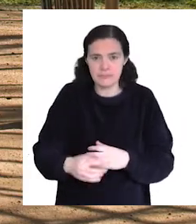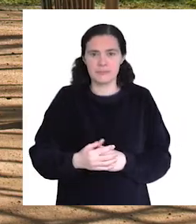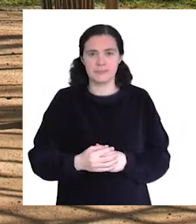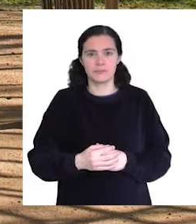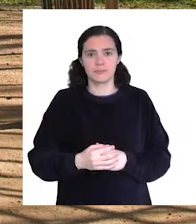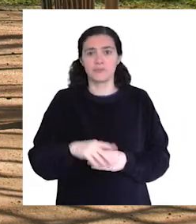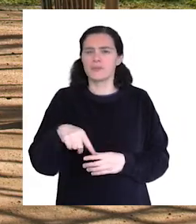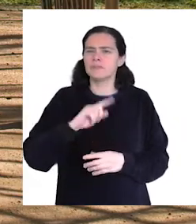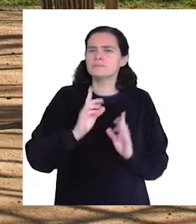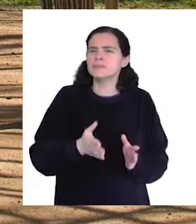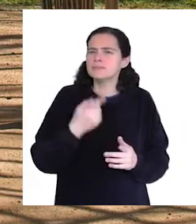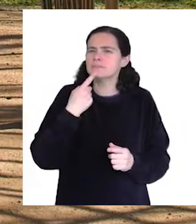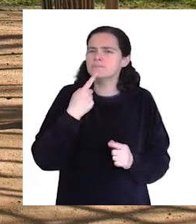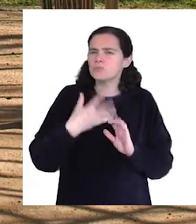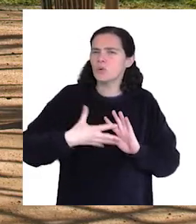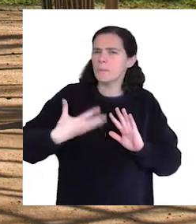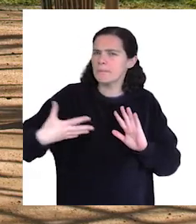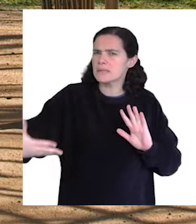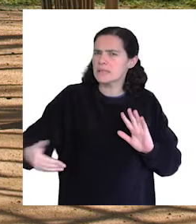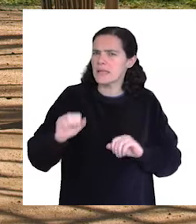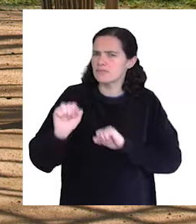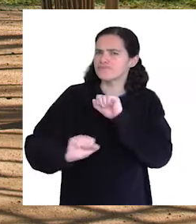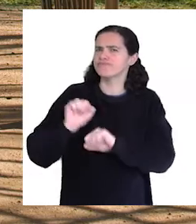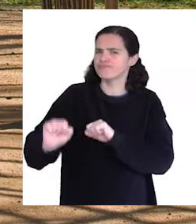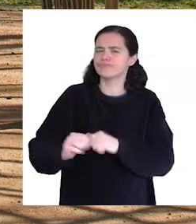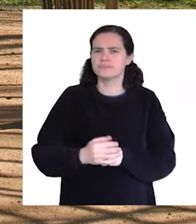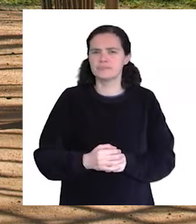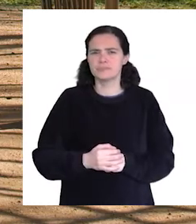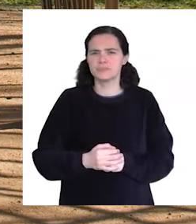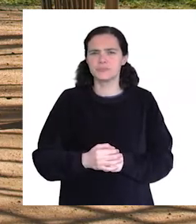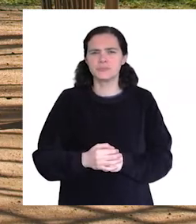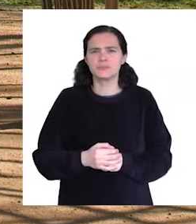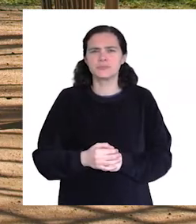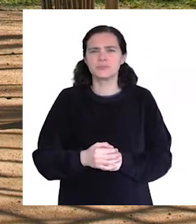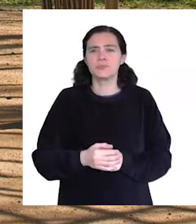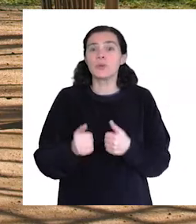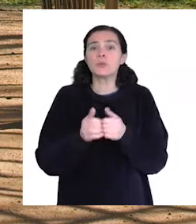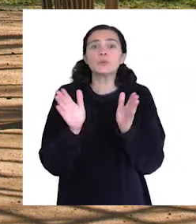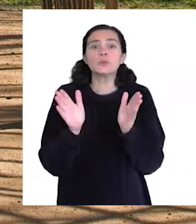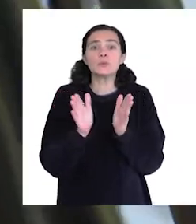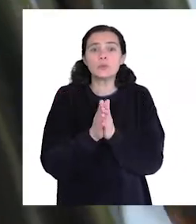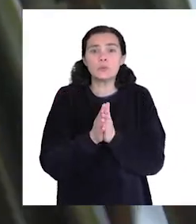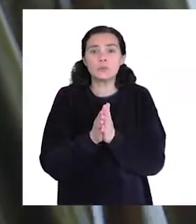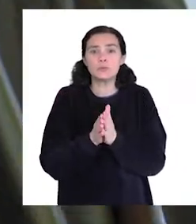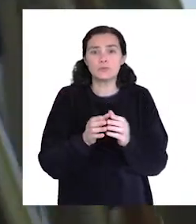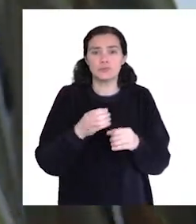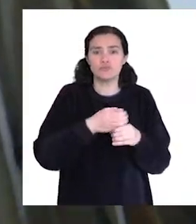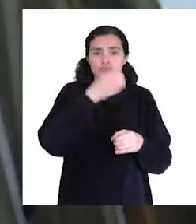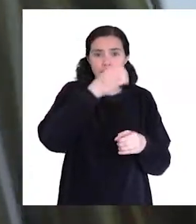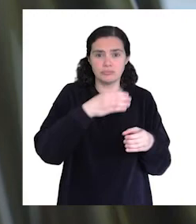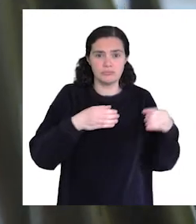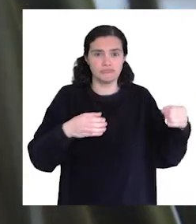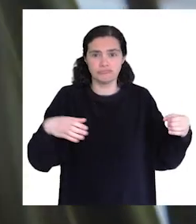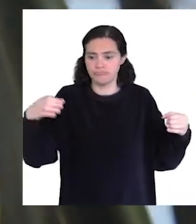down. You have to understand the complexity of it too. Every single pole